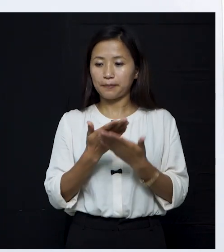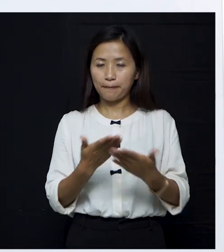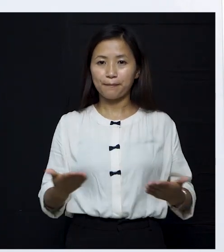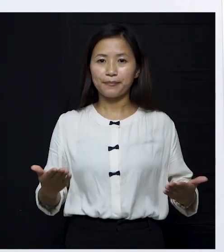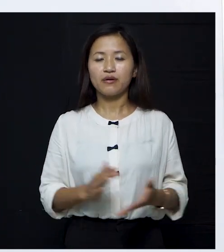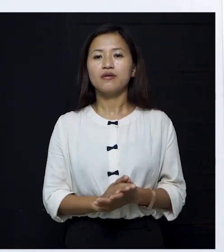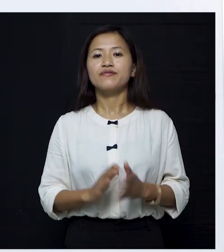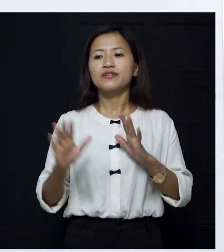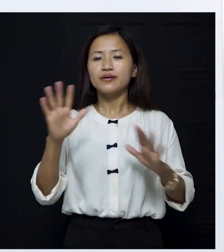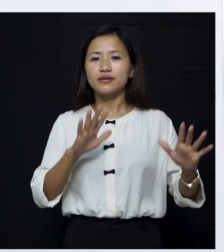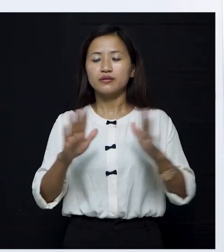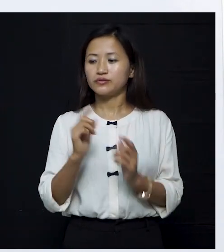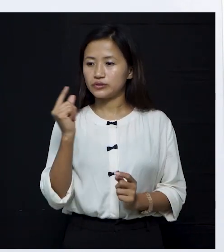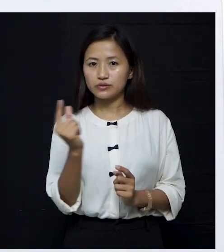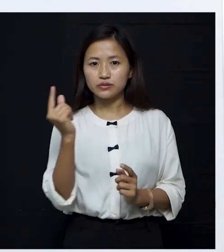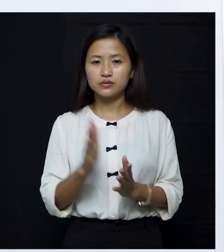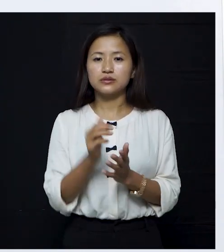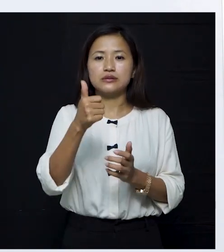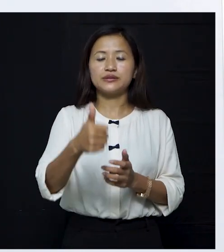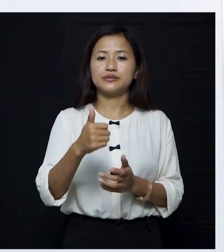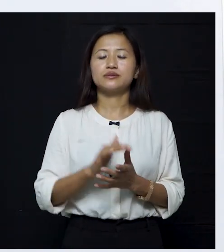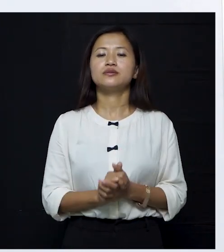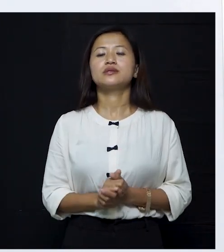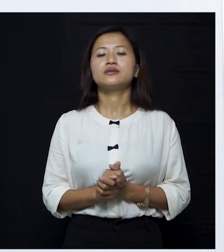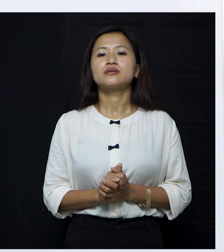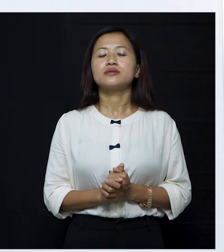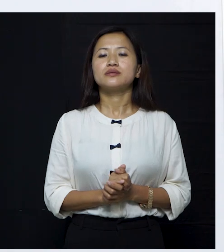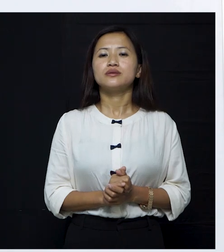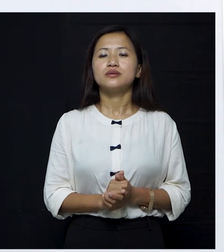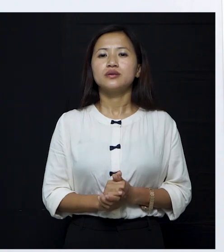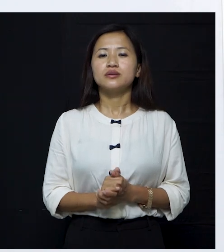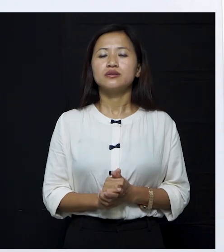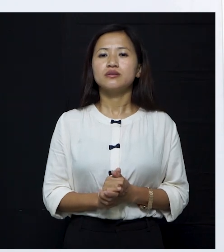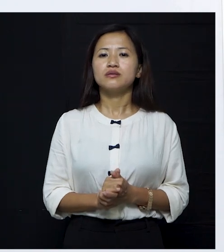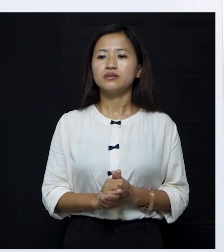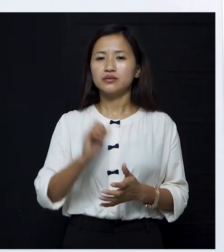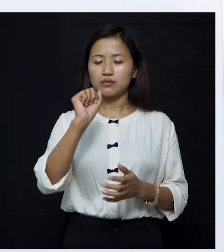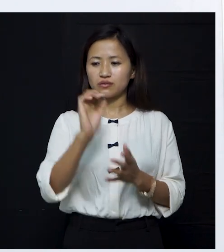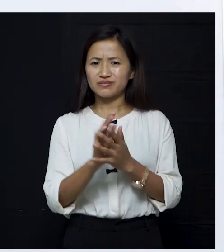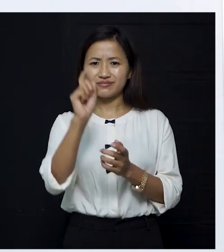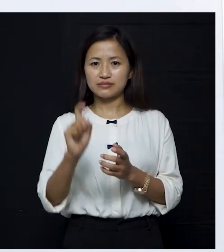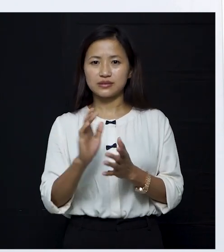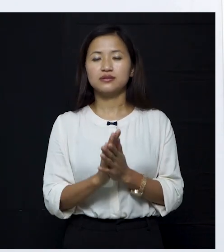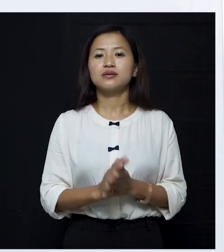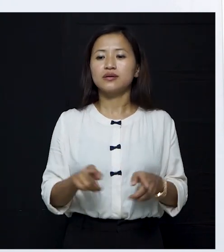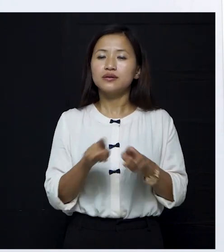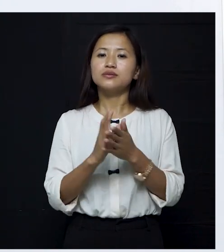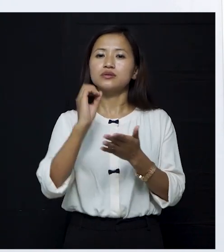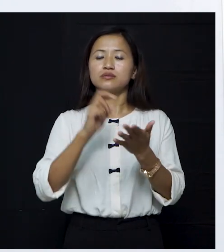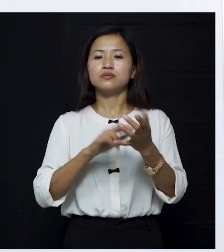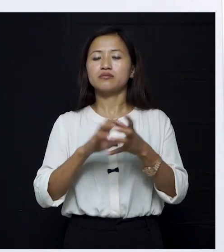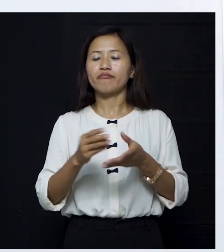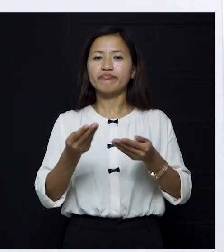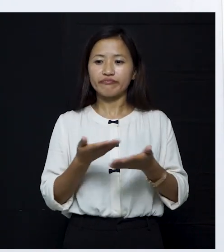The act of using a goods, okay? The act of using a goods for its own needs is called as